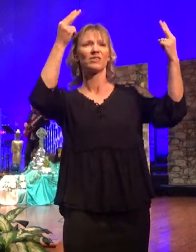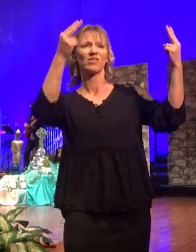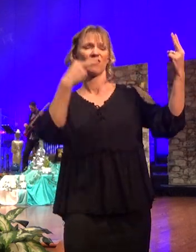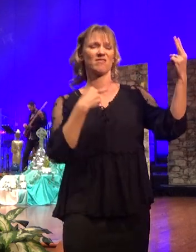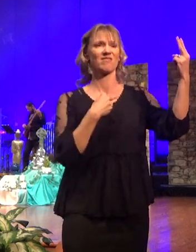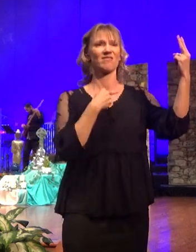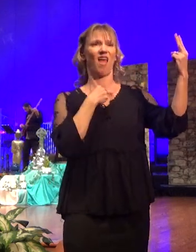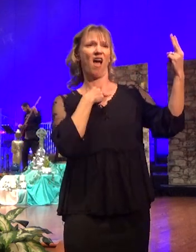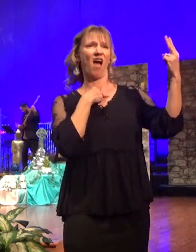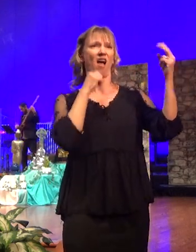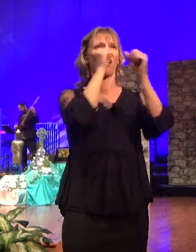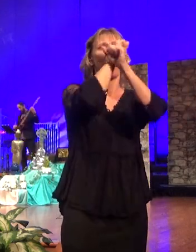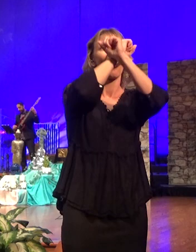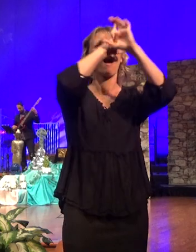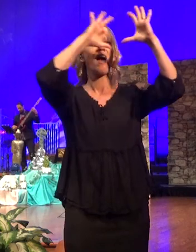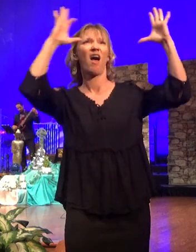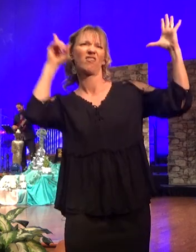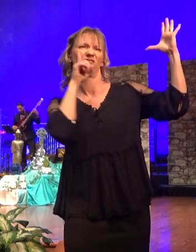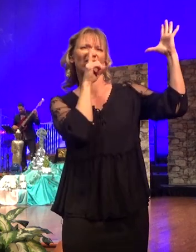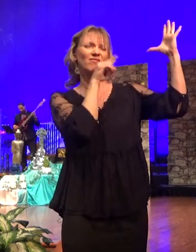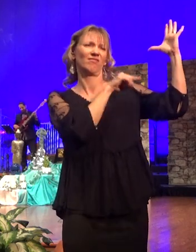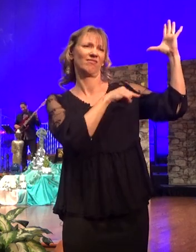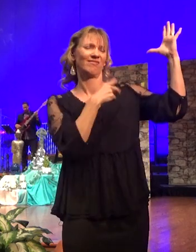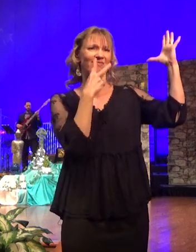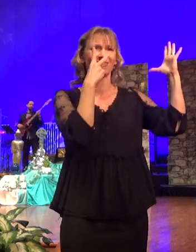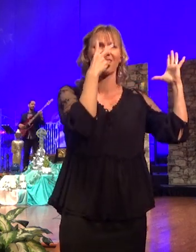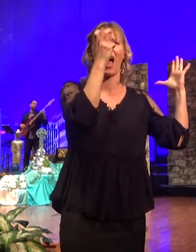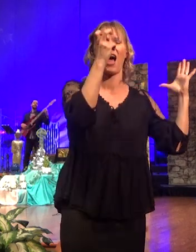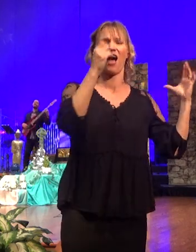of doubt and fear,